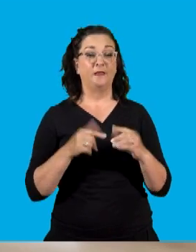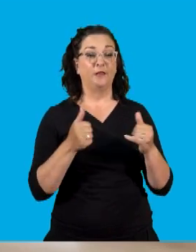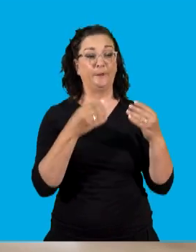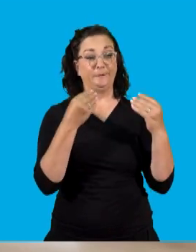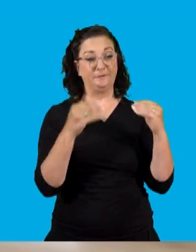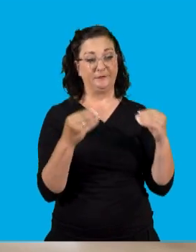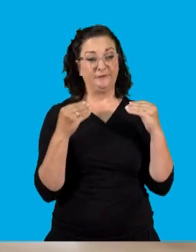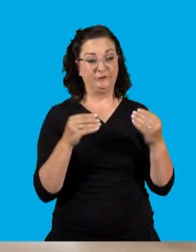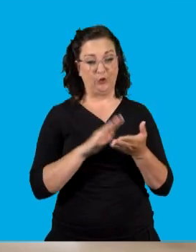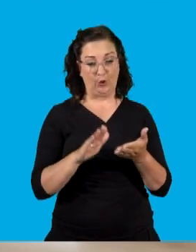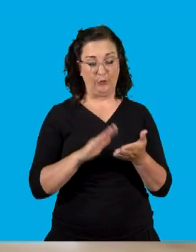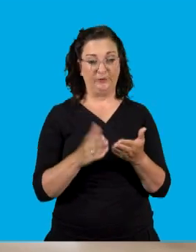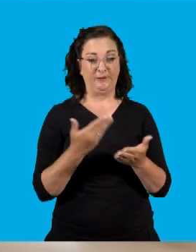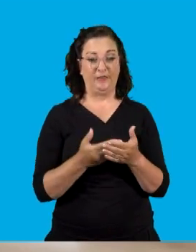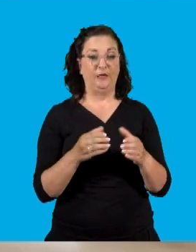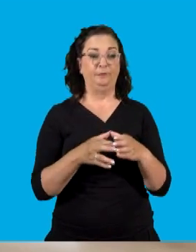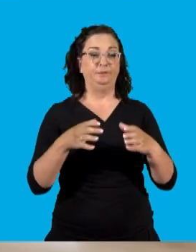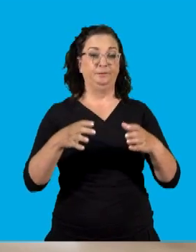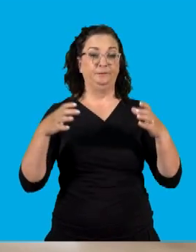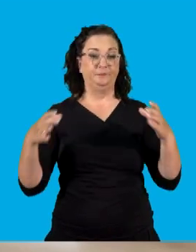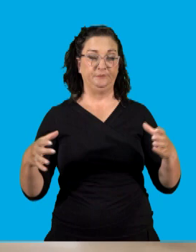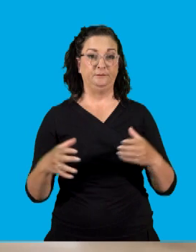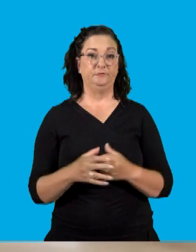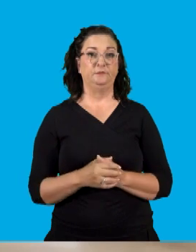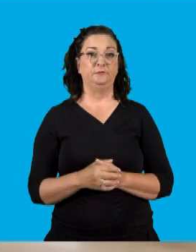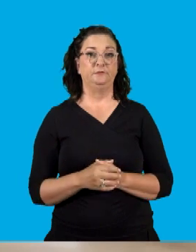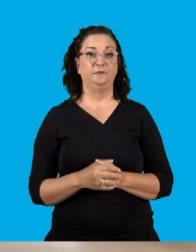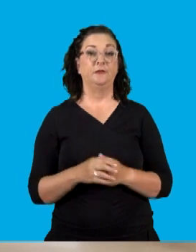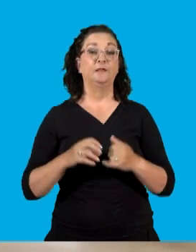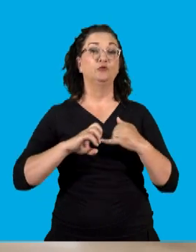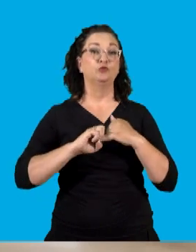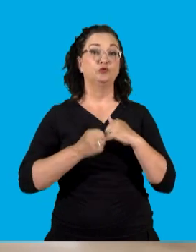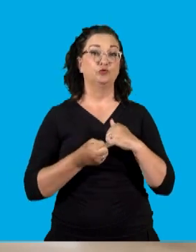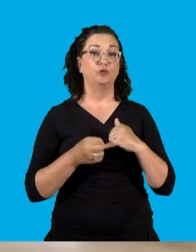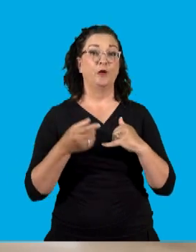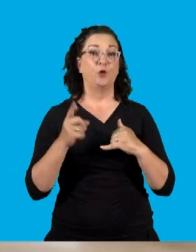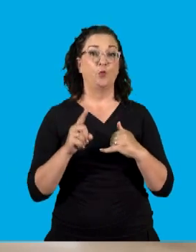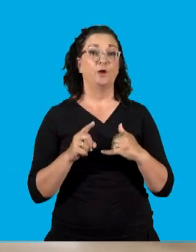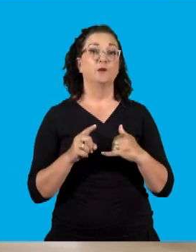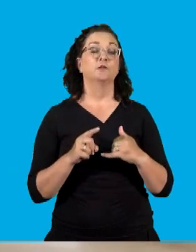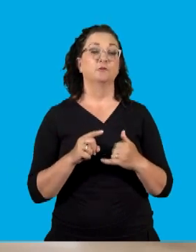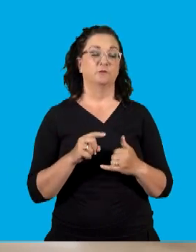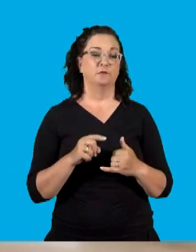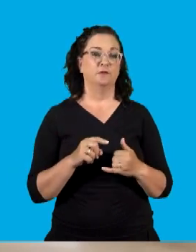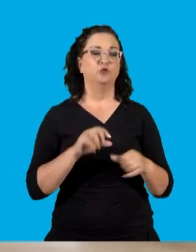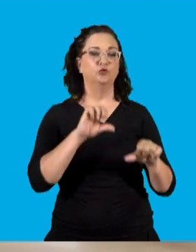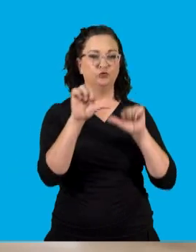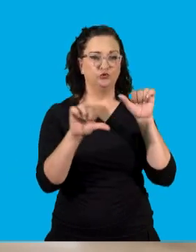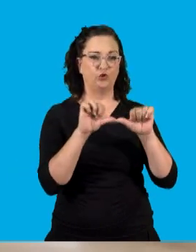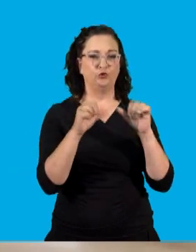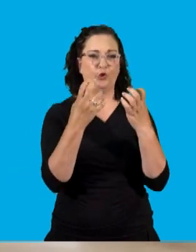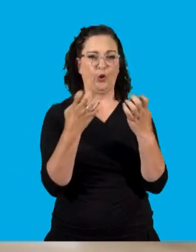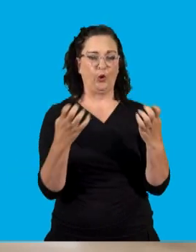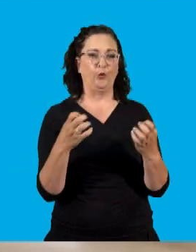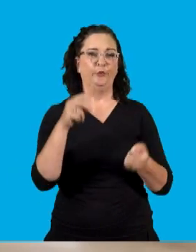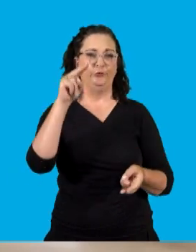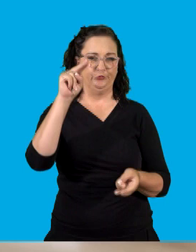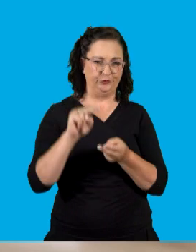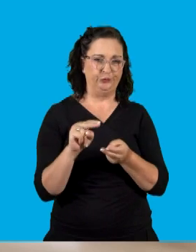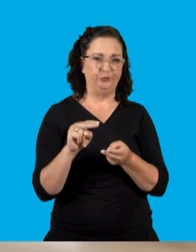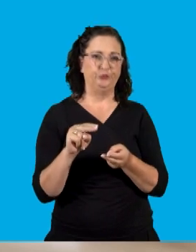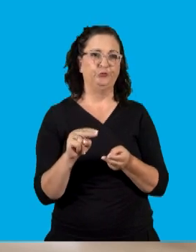business operations, now they are being used for trying to reduce the socio-economic issues, trying to reduce